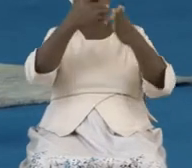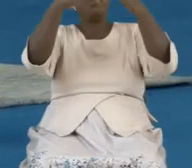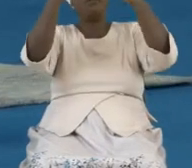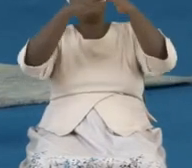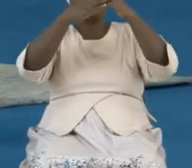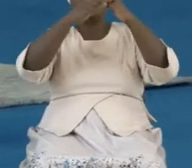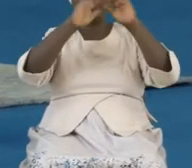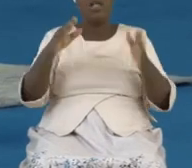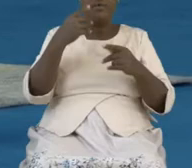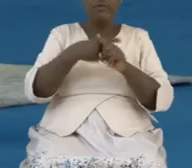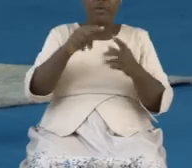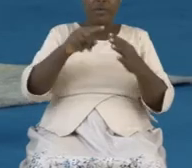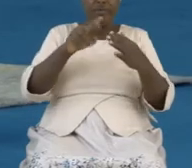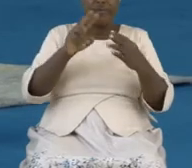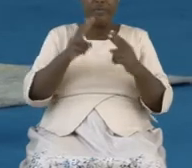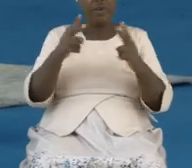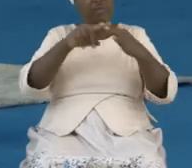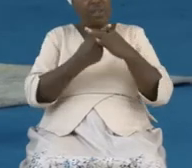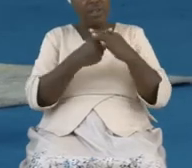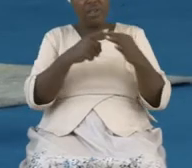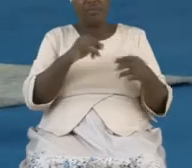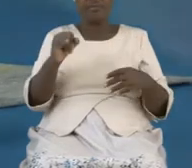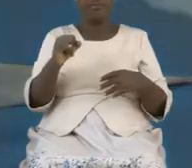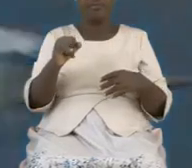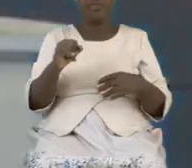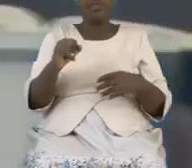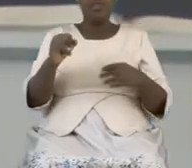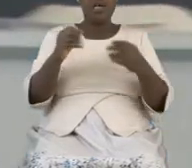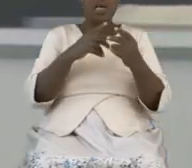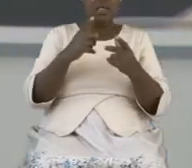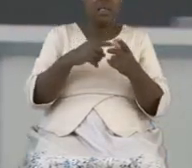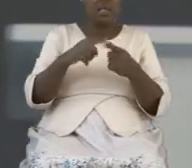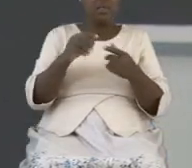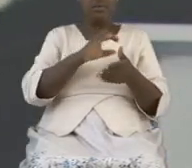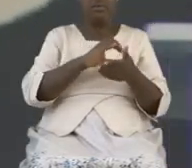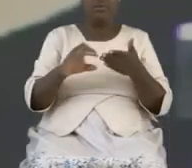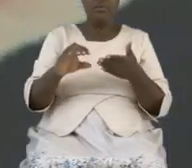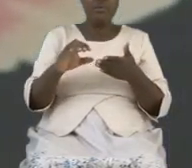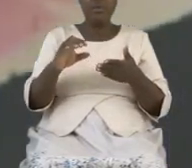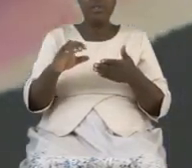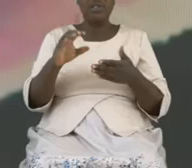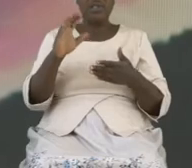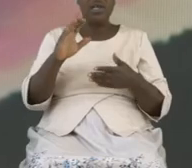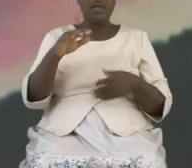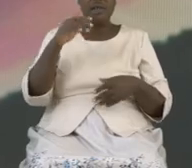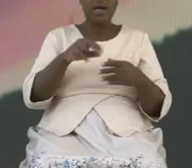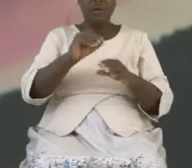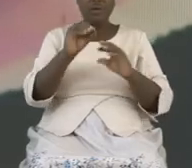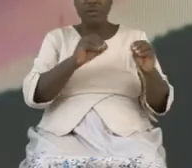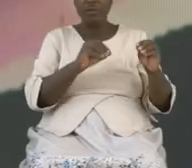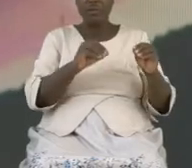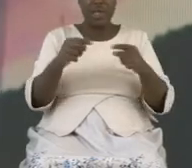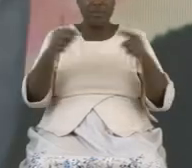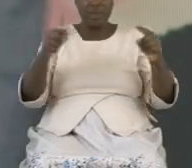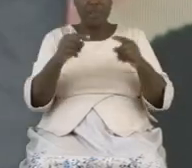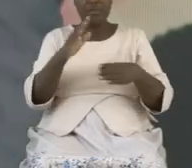very beginning, Genesis chapter 3, verse 15, enmity between you and the woman, and